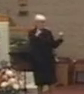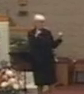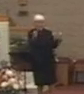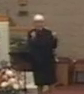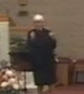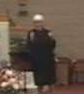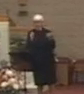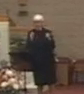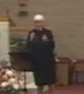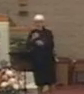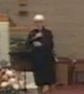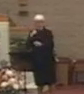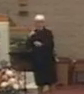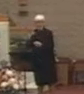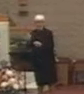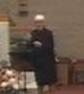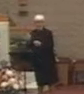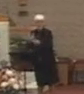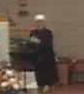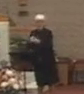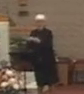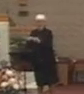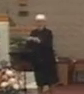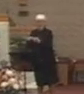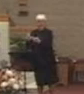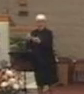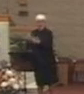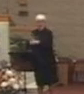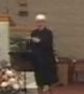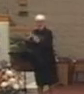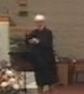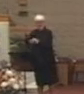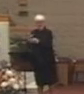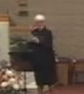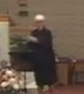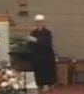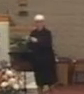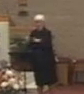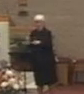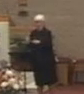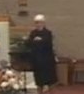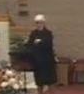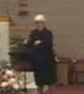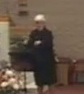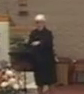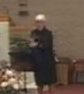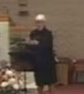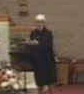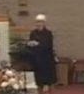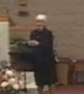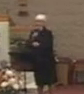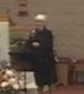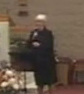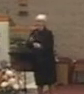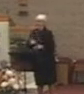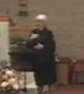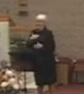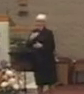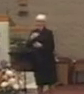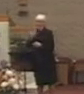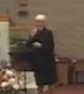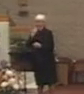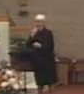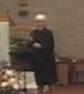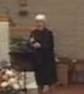Sibby, Father Steve, Father Francis, and the whole faith community for allowing me to be here this weekend. I'm absolutely overjoyed to be back. Thank